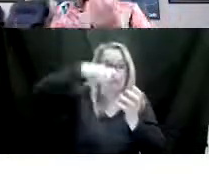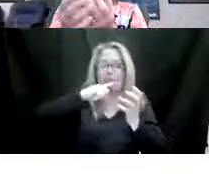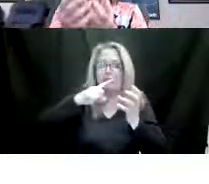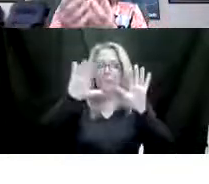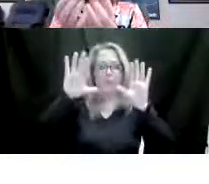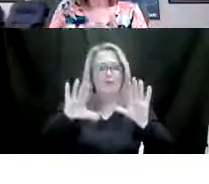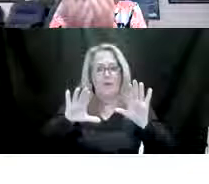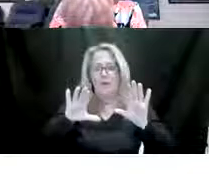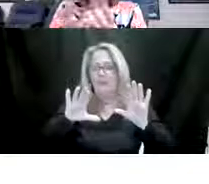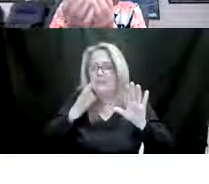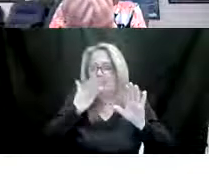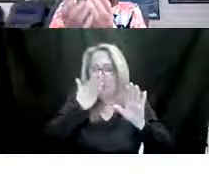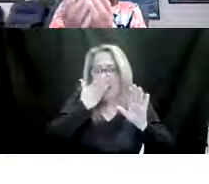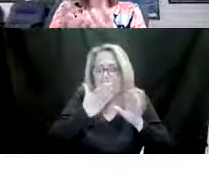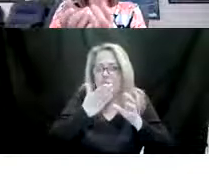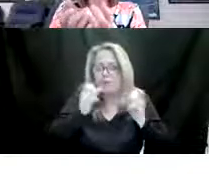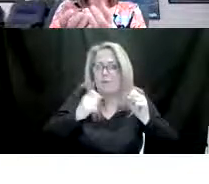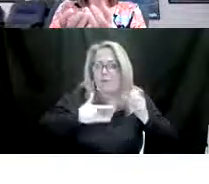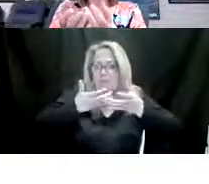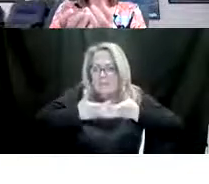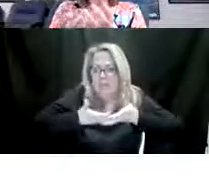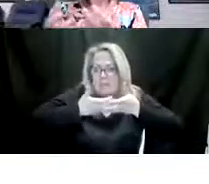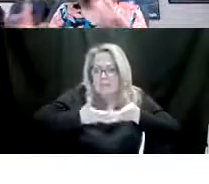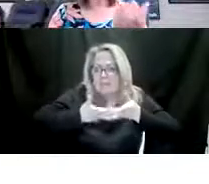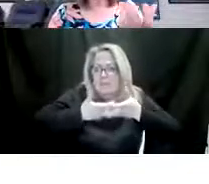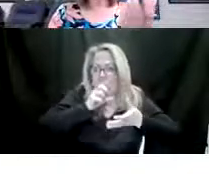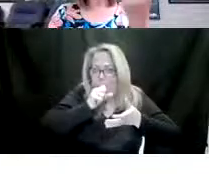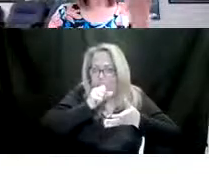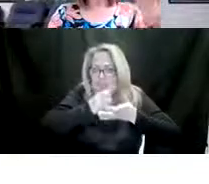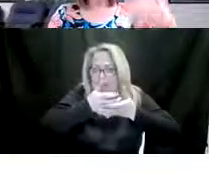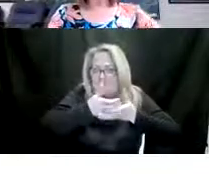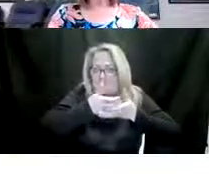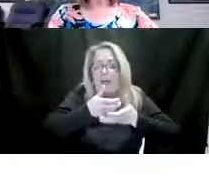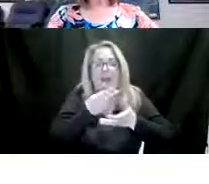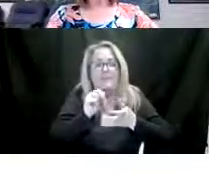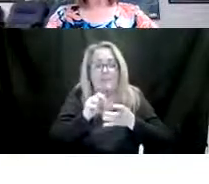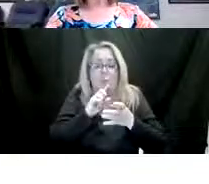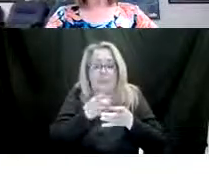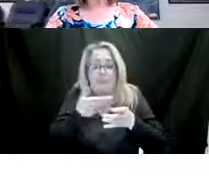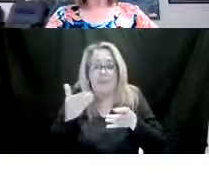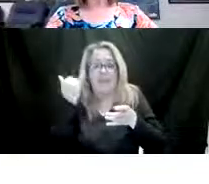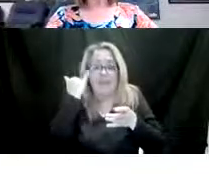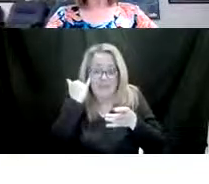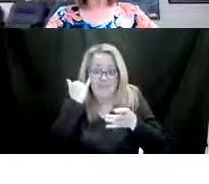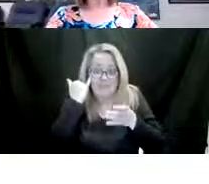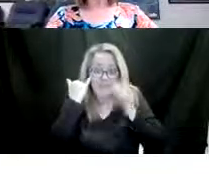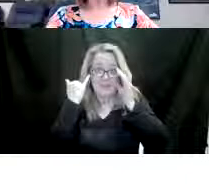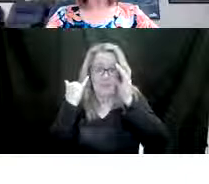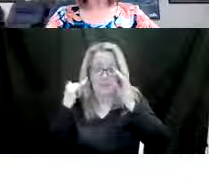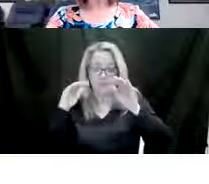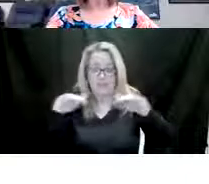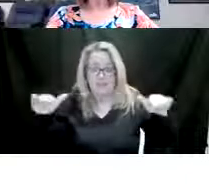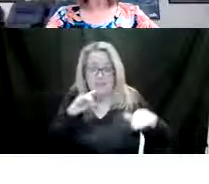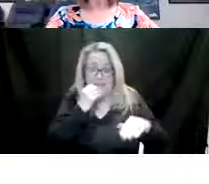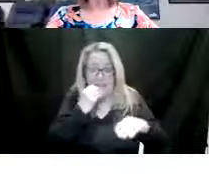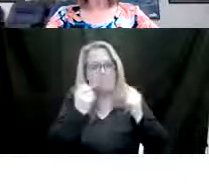wonderful texture, the heaviness of it, for example, and then it is a real item if a child is eating, which many of our children